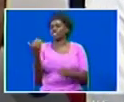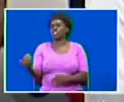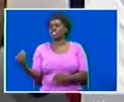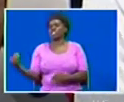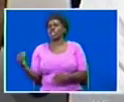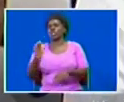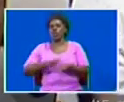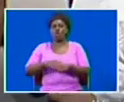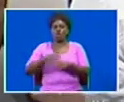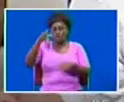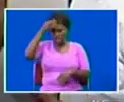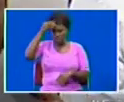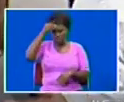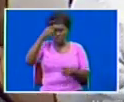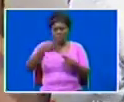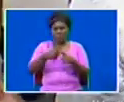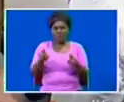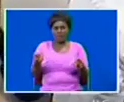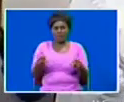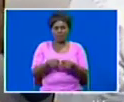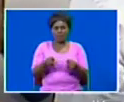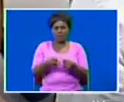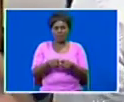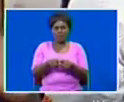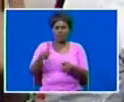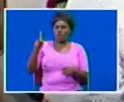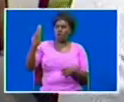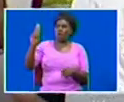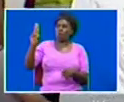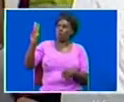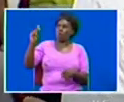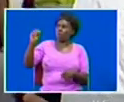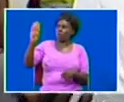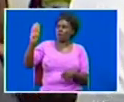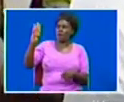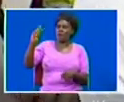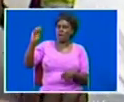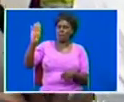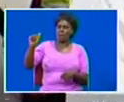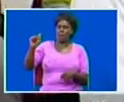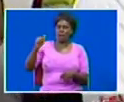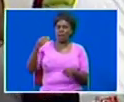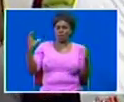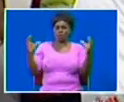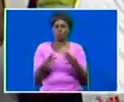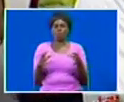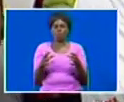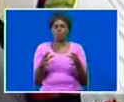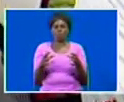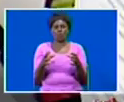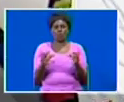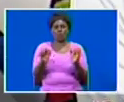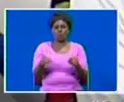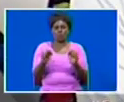education is concerned. But we're actually going along with the Kubamba crew. So there's a large crew that is going along with the bikers that are here so that we could